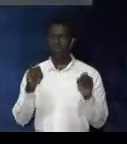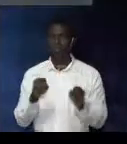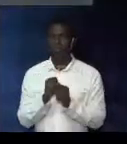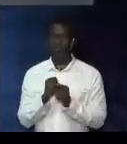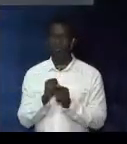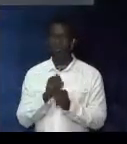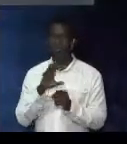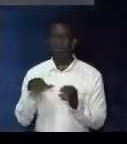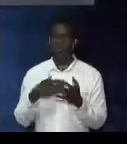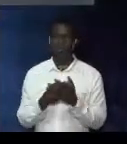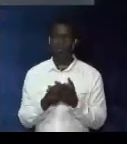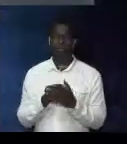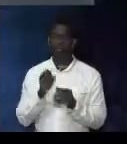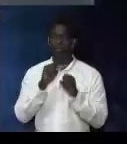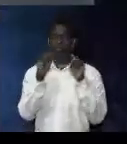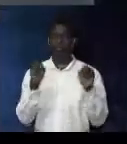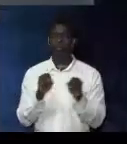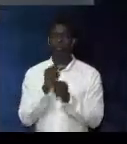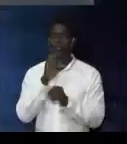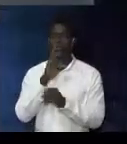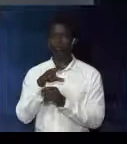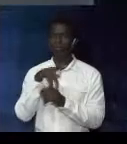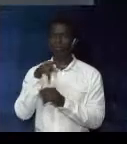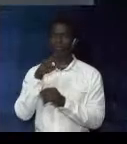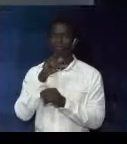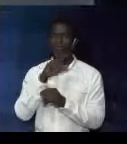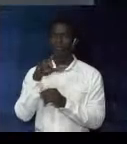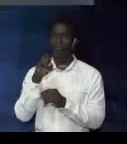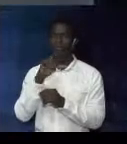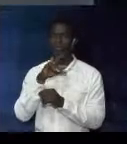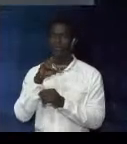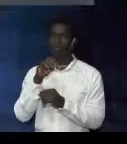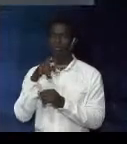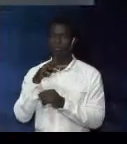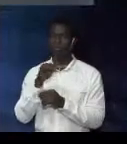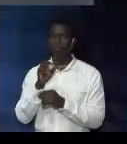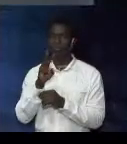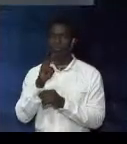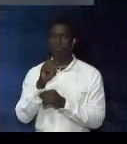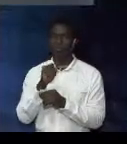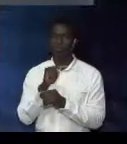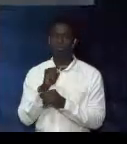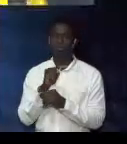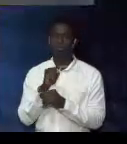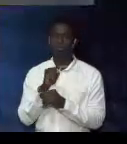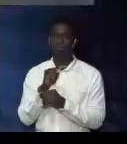The correct answer should be all squares are parallelograms.